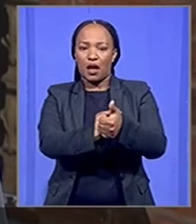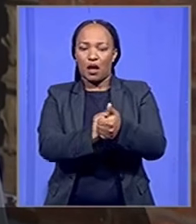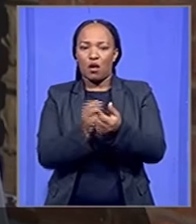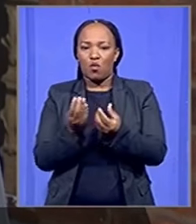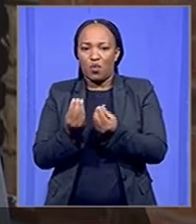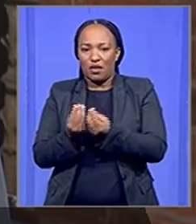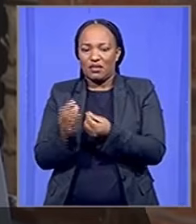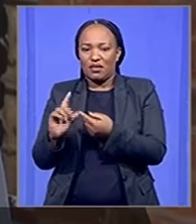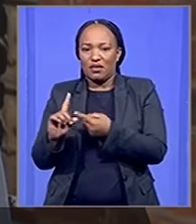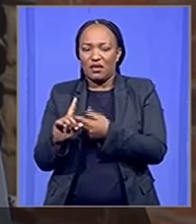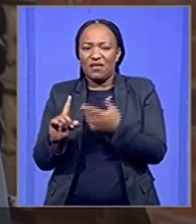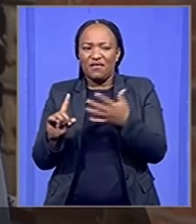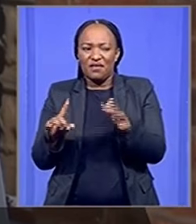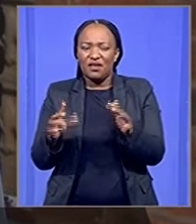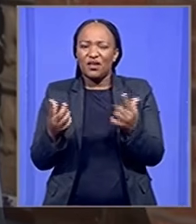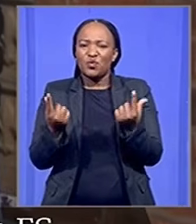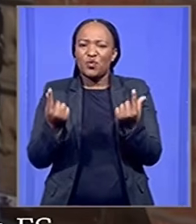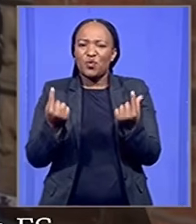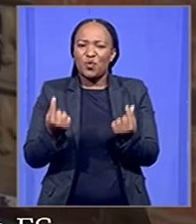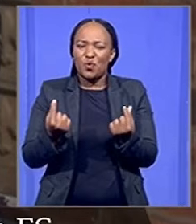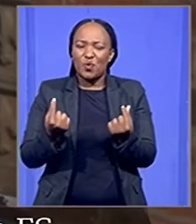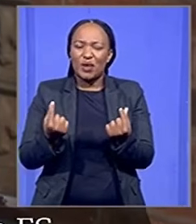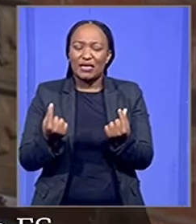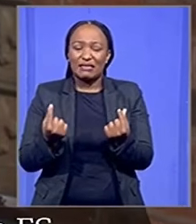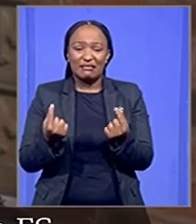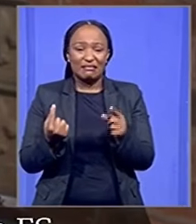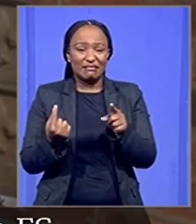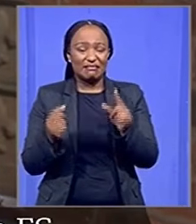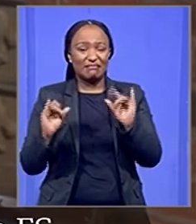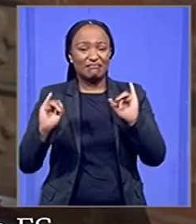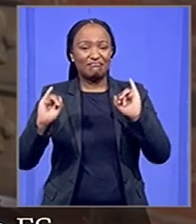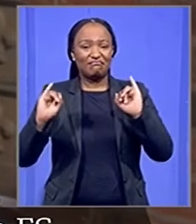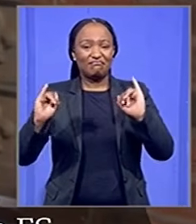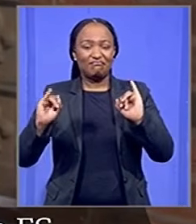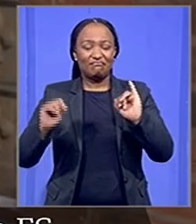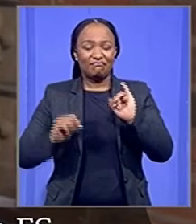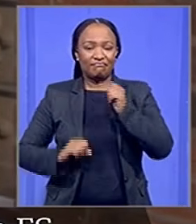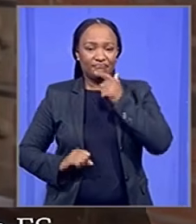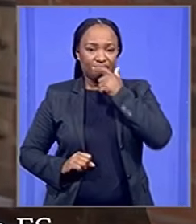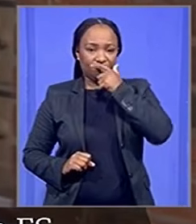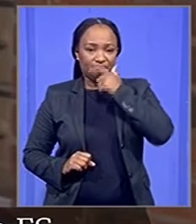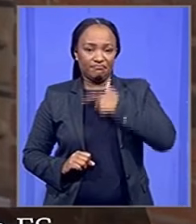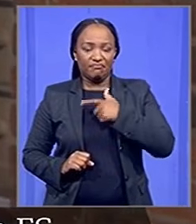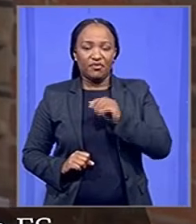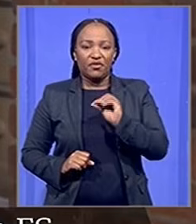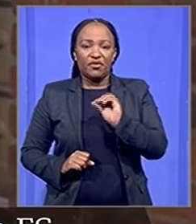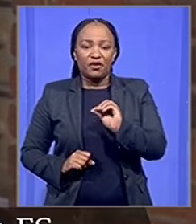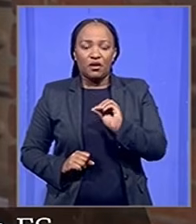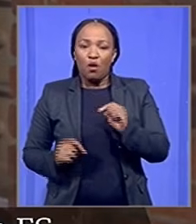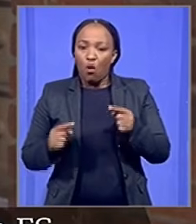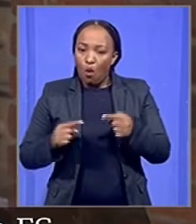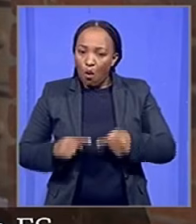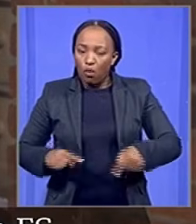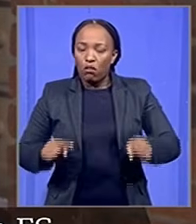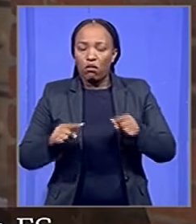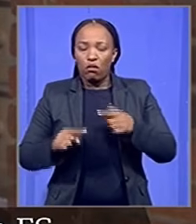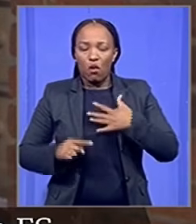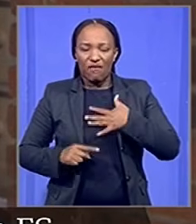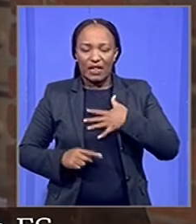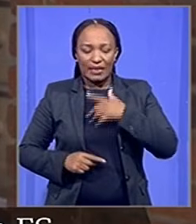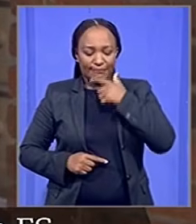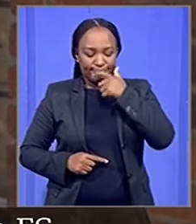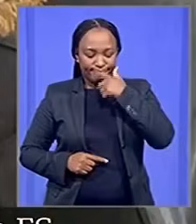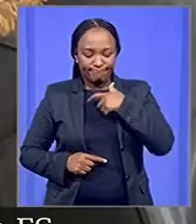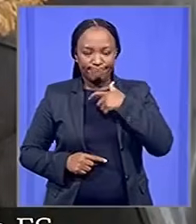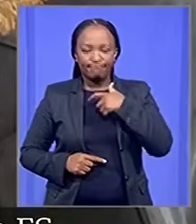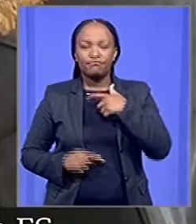etsa nthwena e leng hore ke koduwa ke bohloko bo e leng hore bo re amme haholo jwale